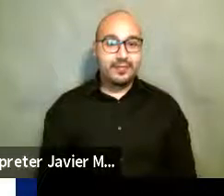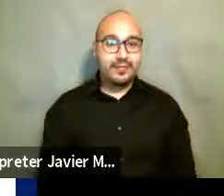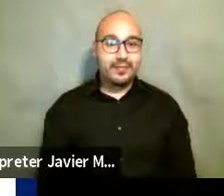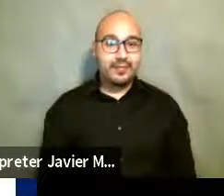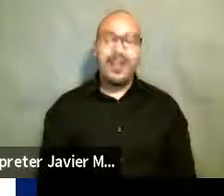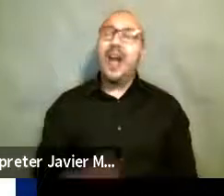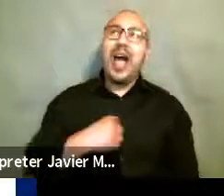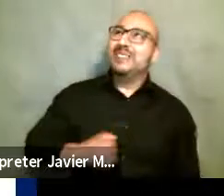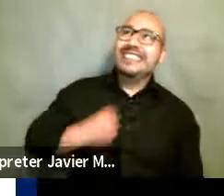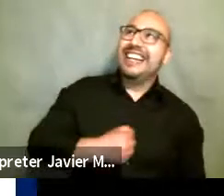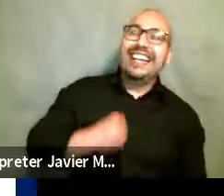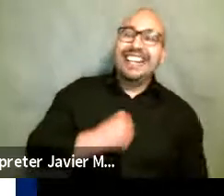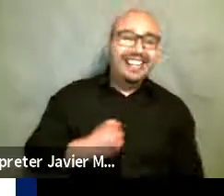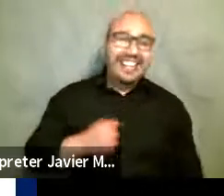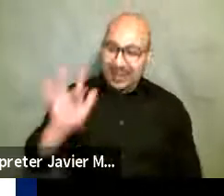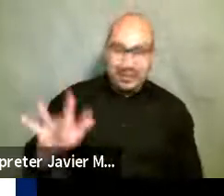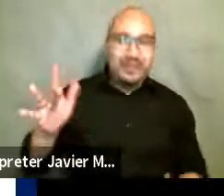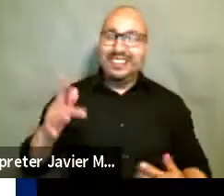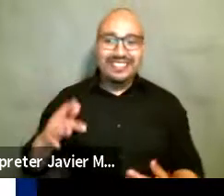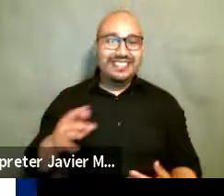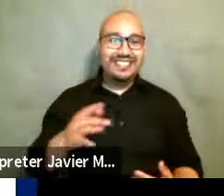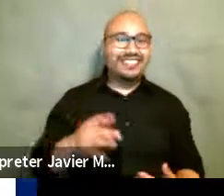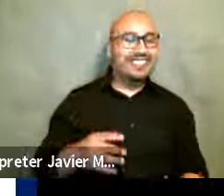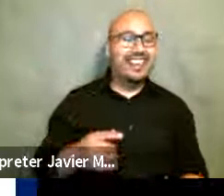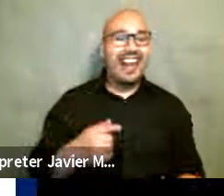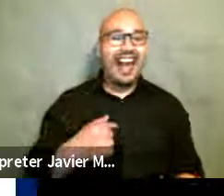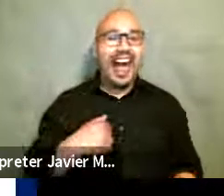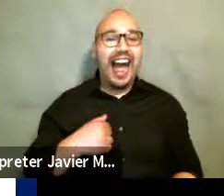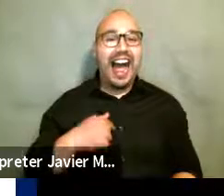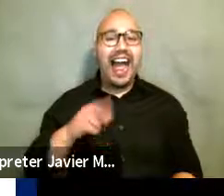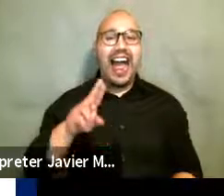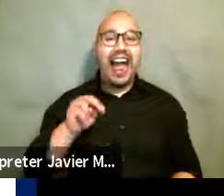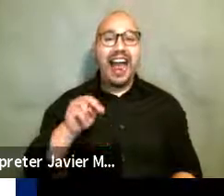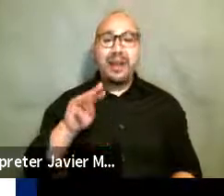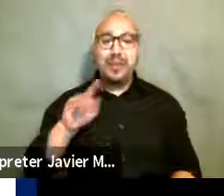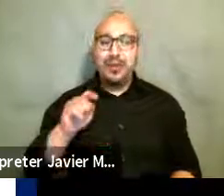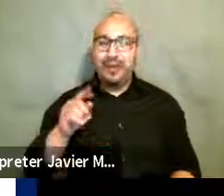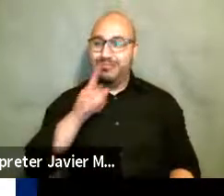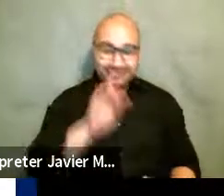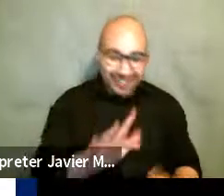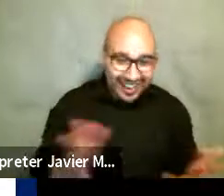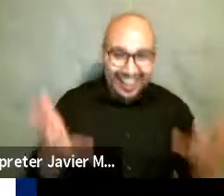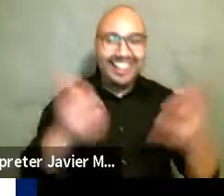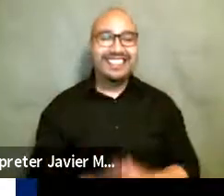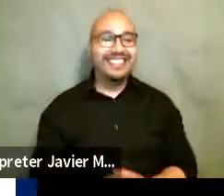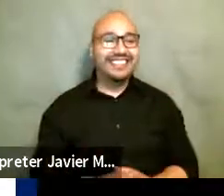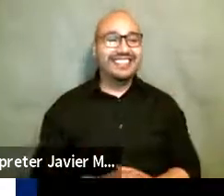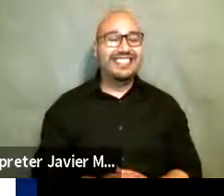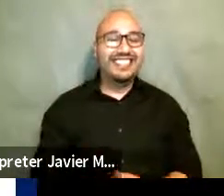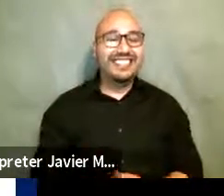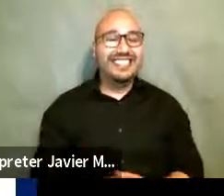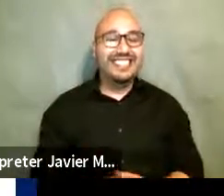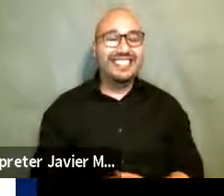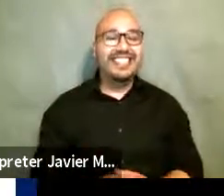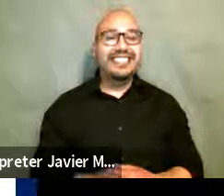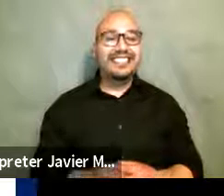I'm sorry. I'm sorry, everybody. I hadn't unmuted me Oh, as I was to everybody. So